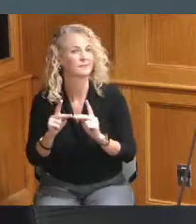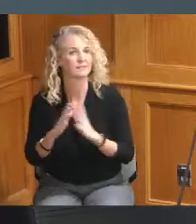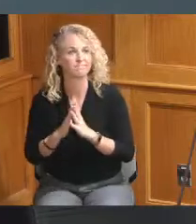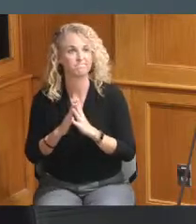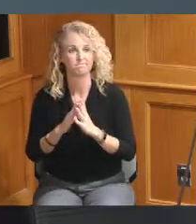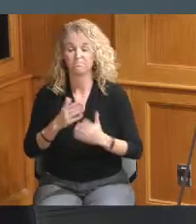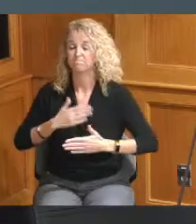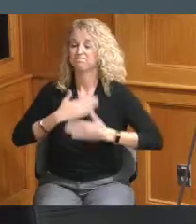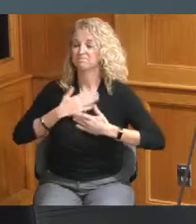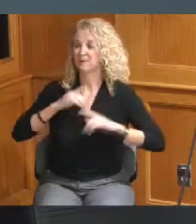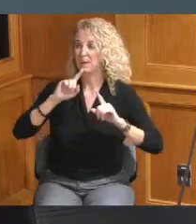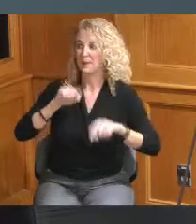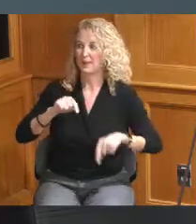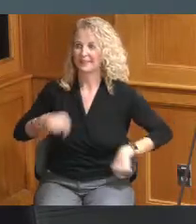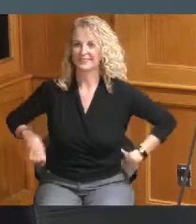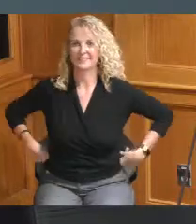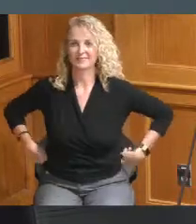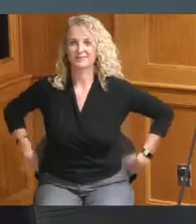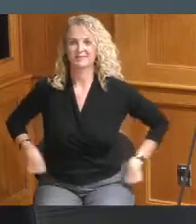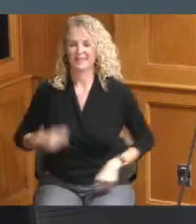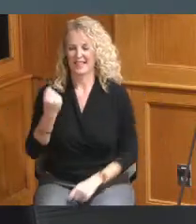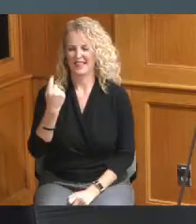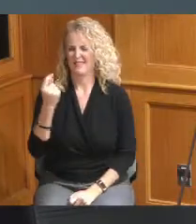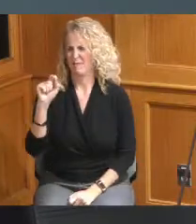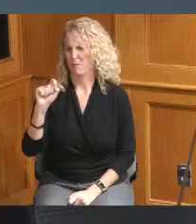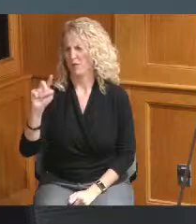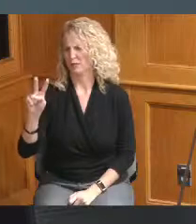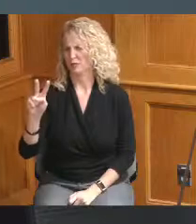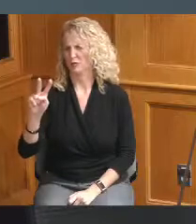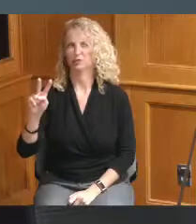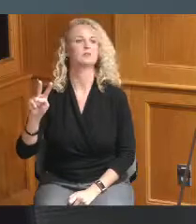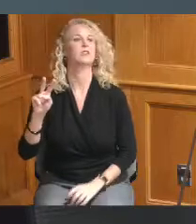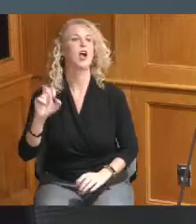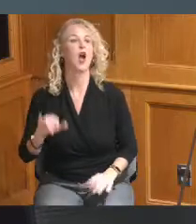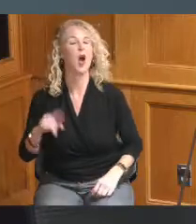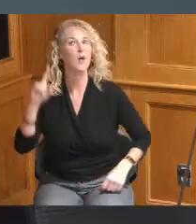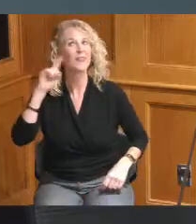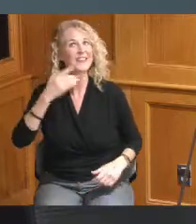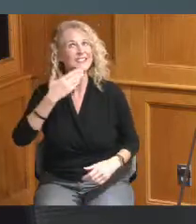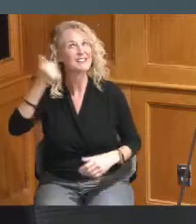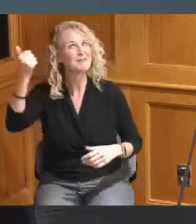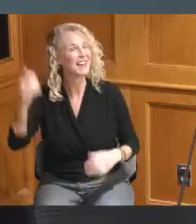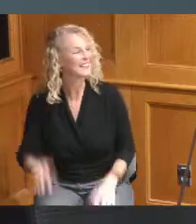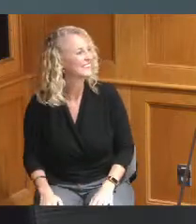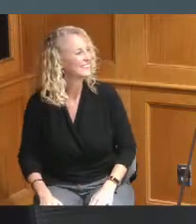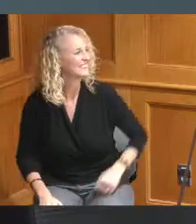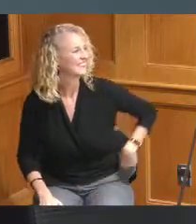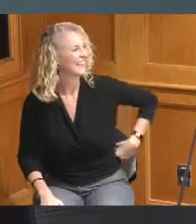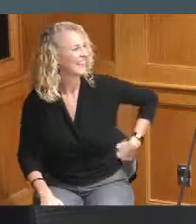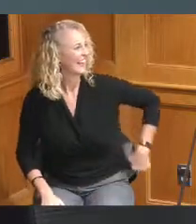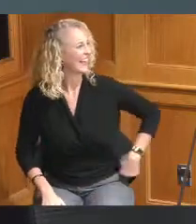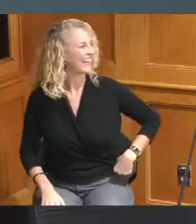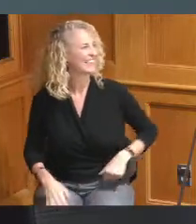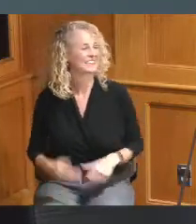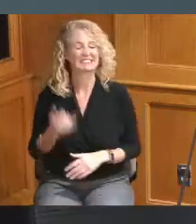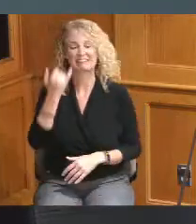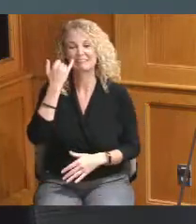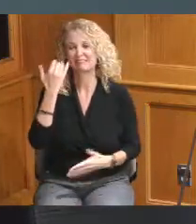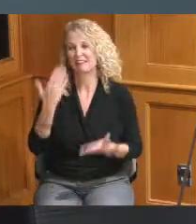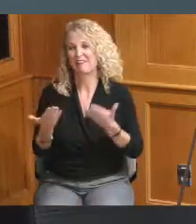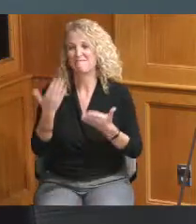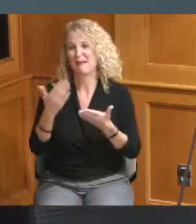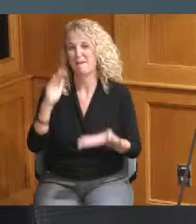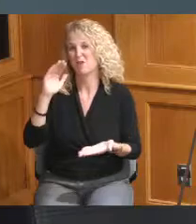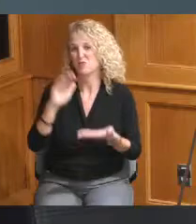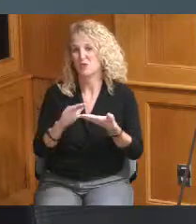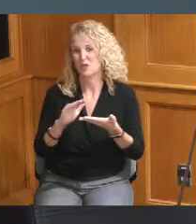to. Well, go ahead. Yeah, the 11.2, if we could, oh, that sounds much better. Okay, if there can be a reduction